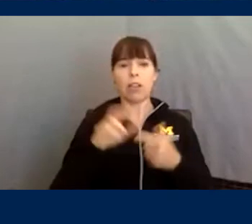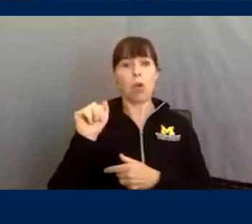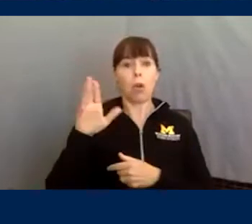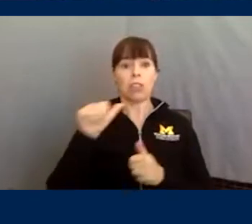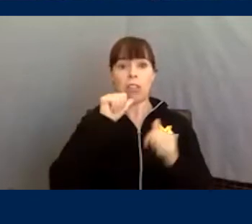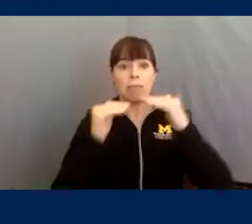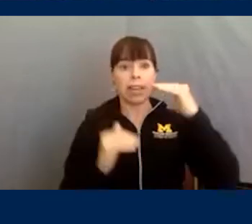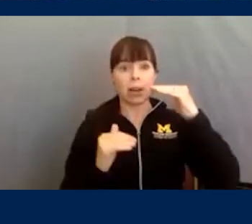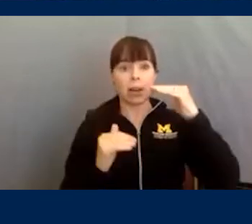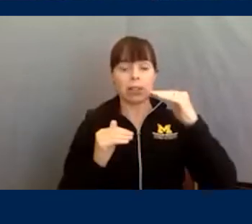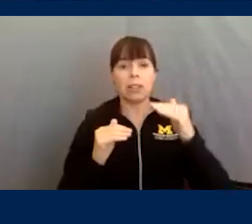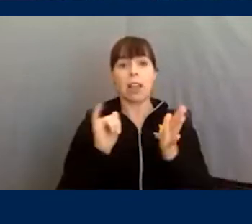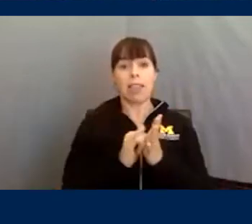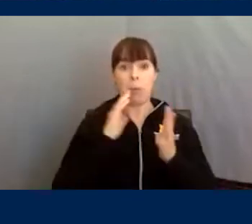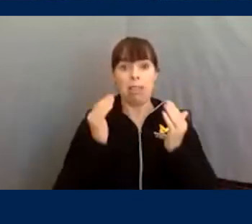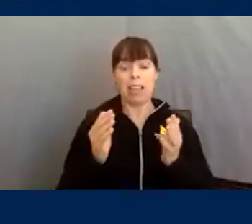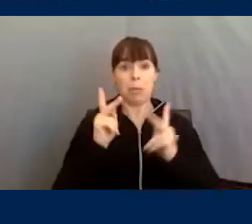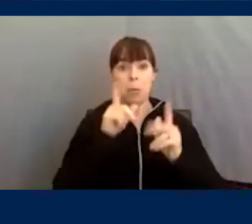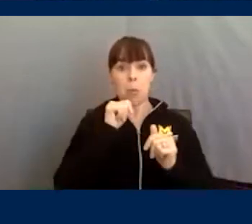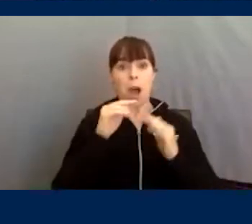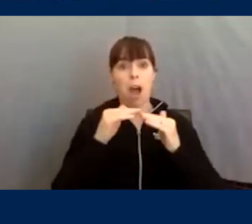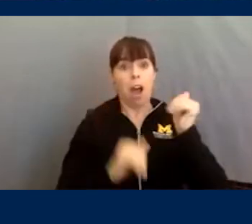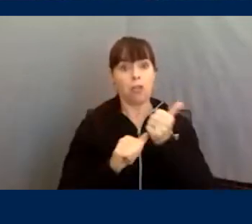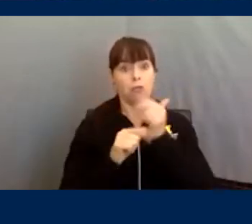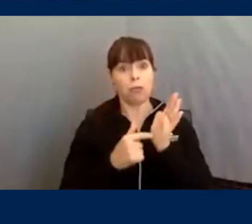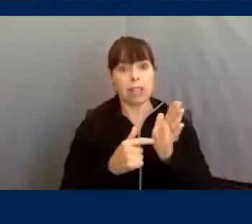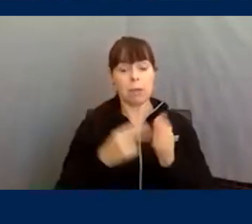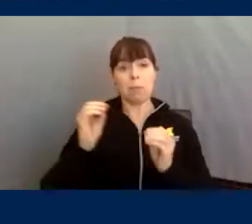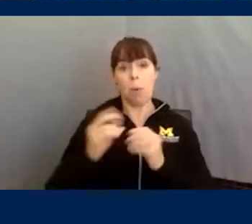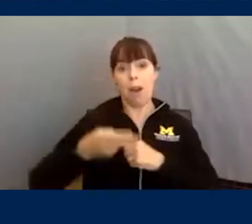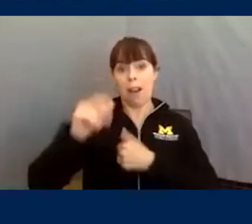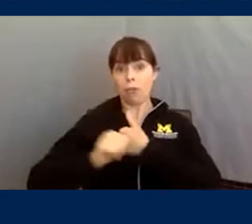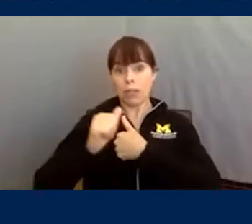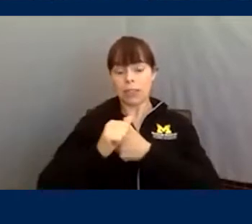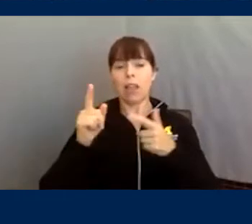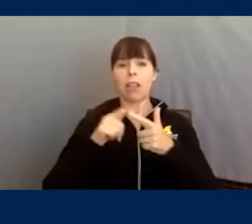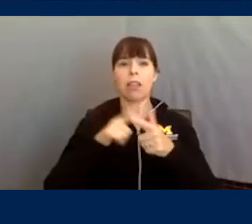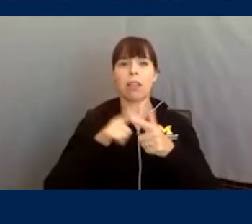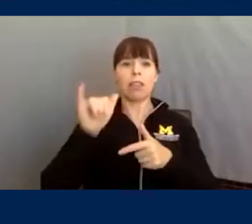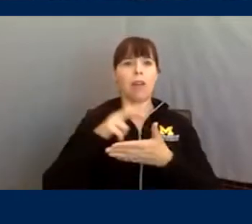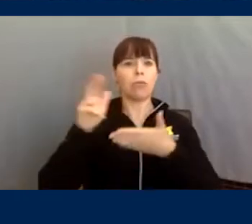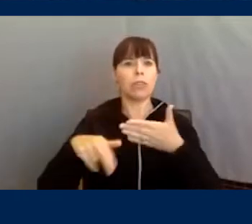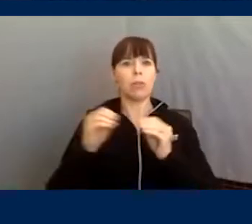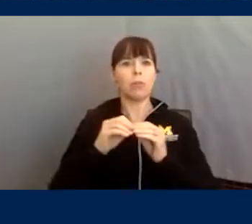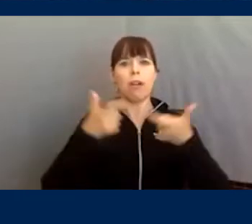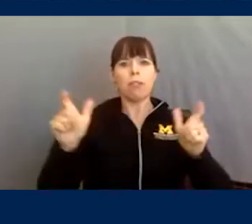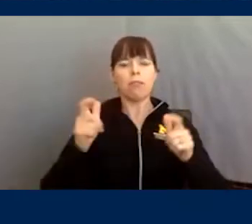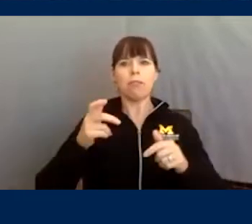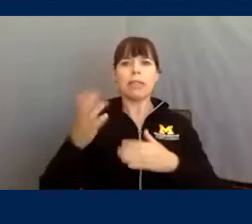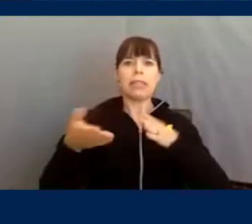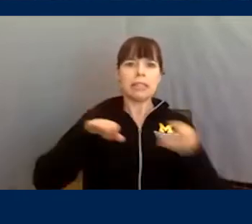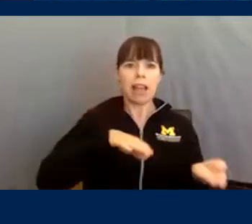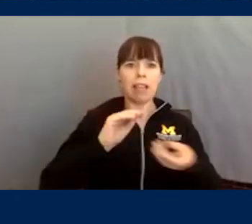inequities that leave underrepresented communities at higher risk has resulted in a much higher death rate and prevalence